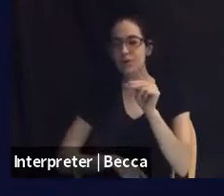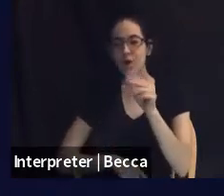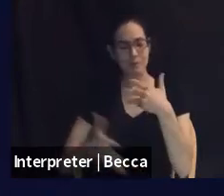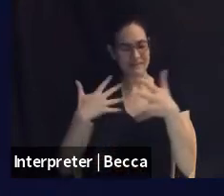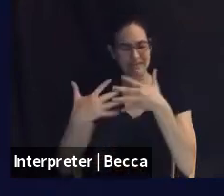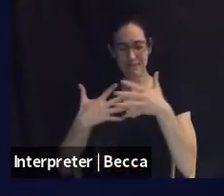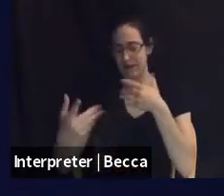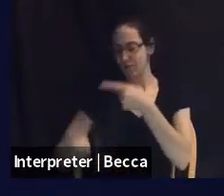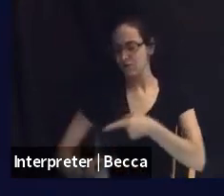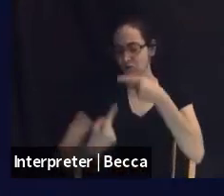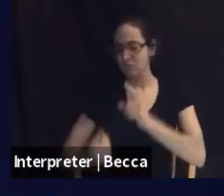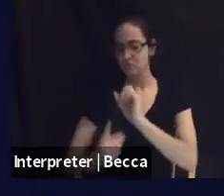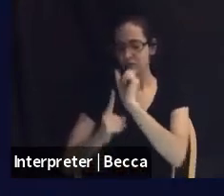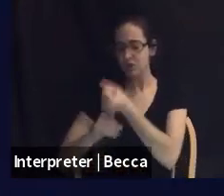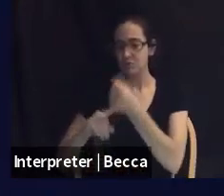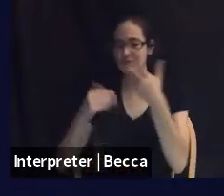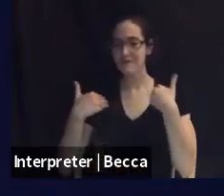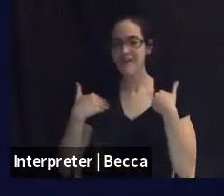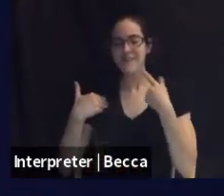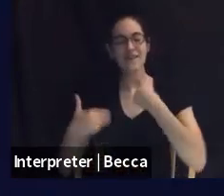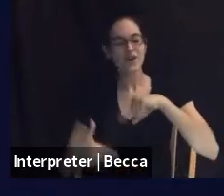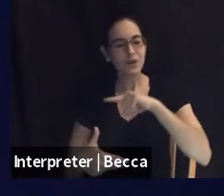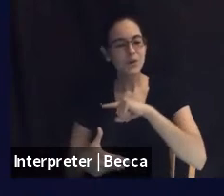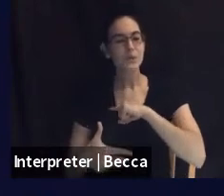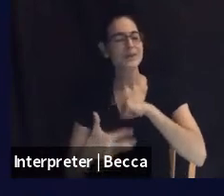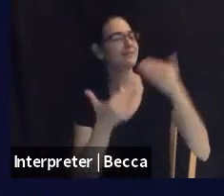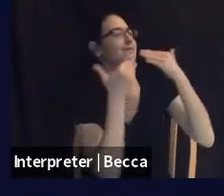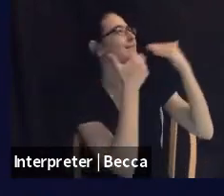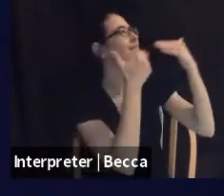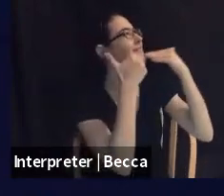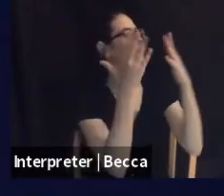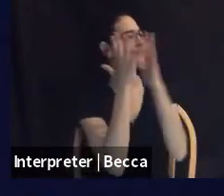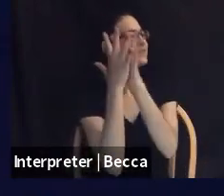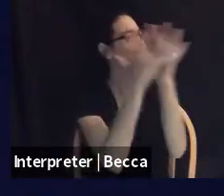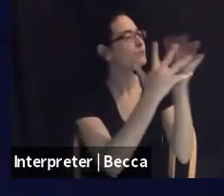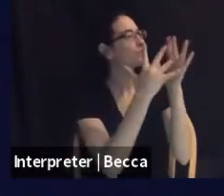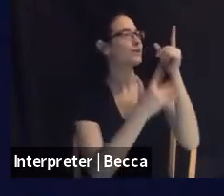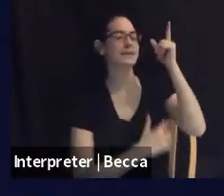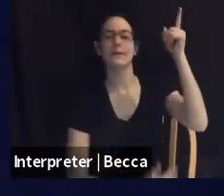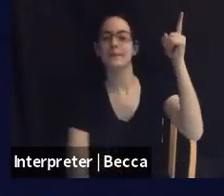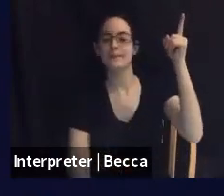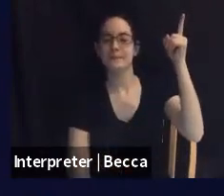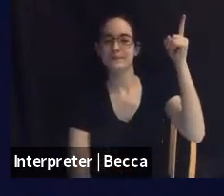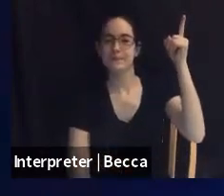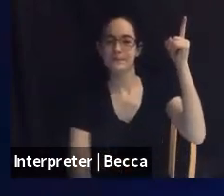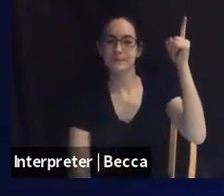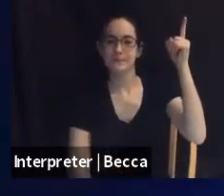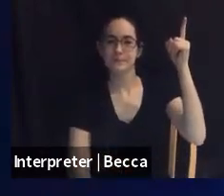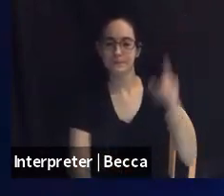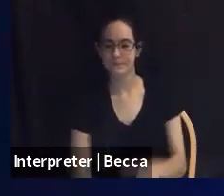our situation and circumstance, we lift up thanksgiving and words of praise to the God who created